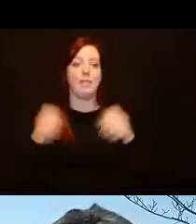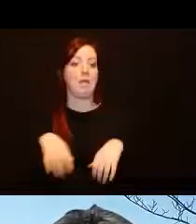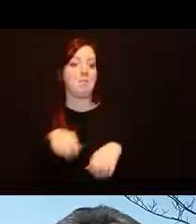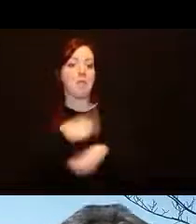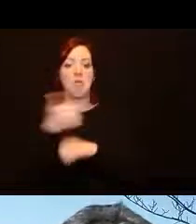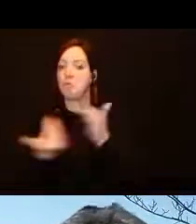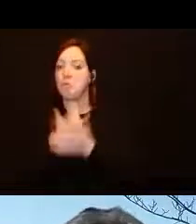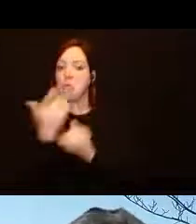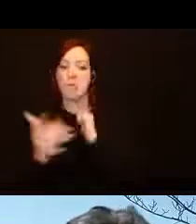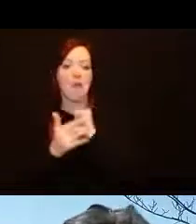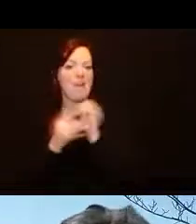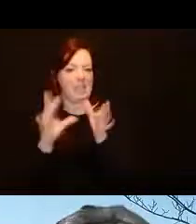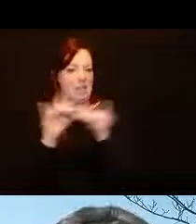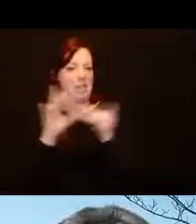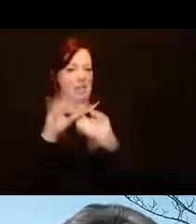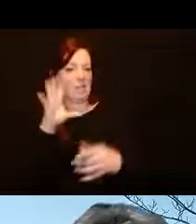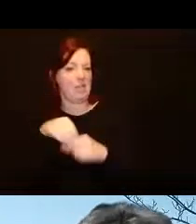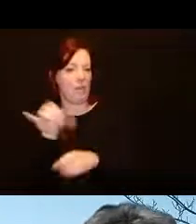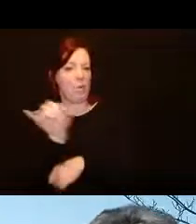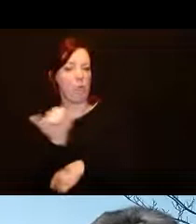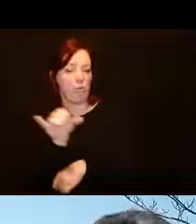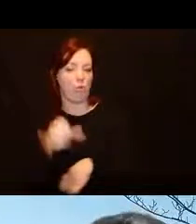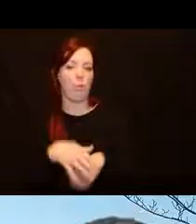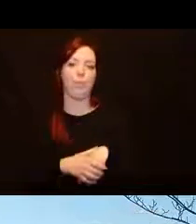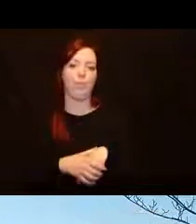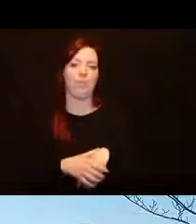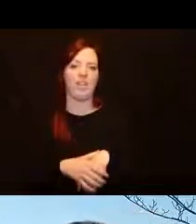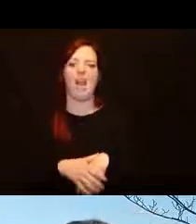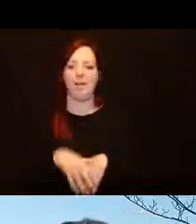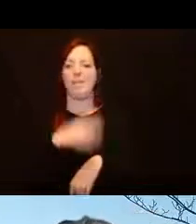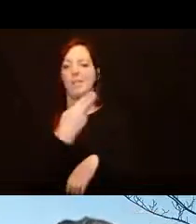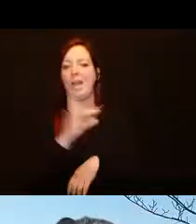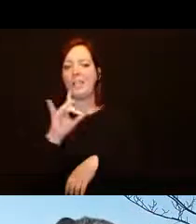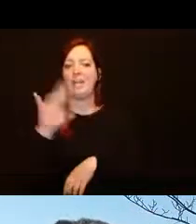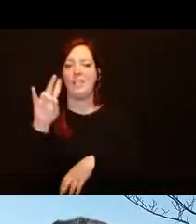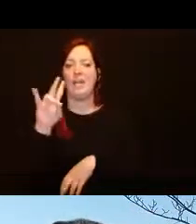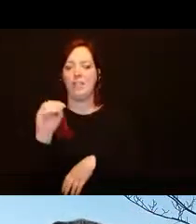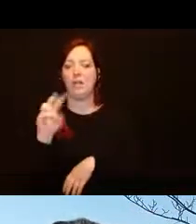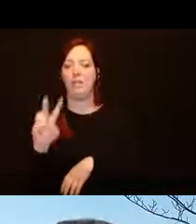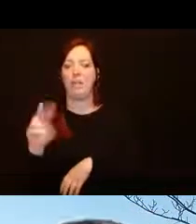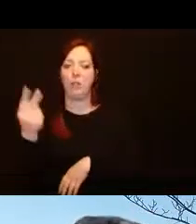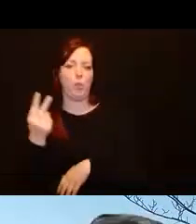also H.870 covers those devices in the scope.